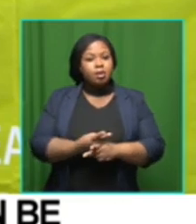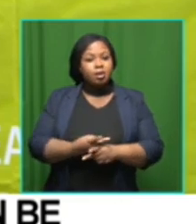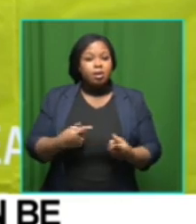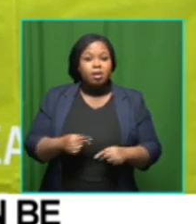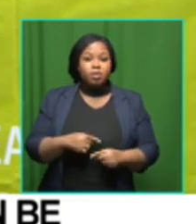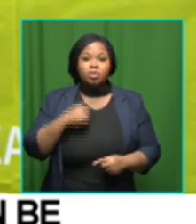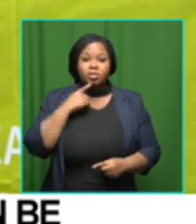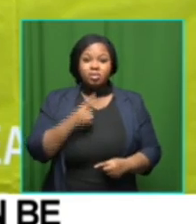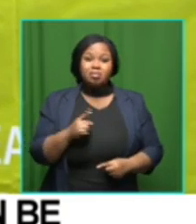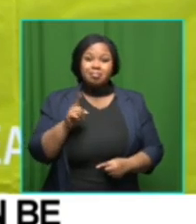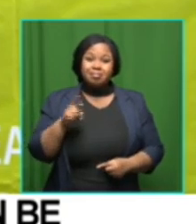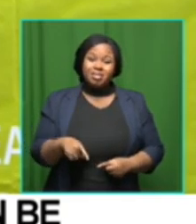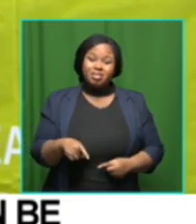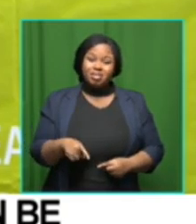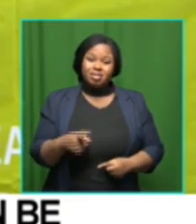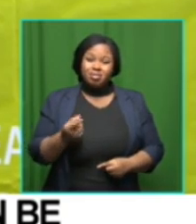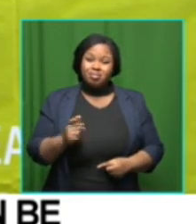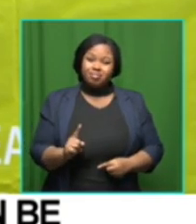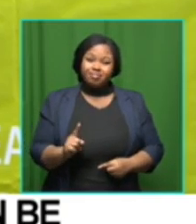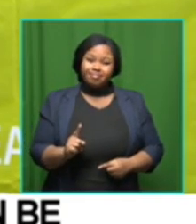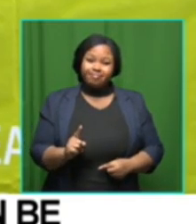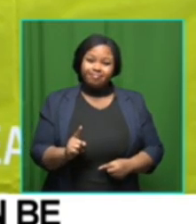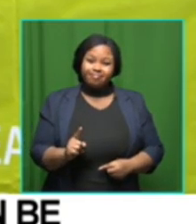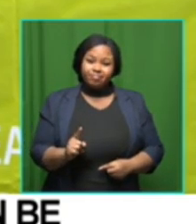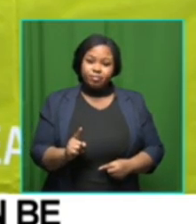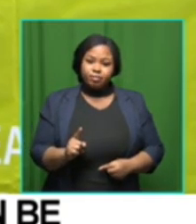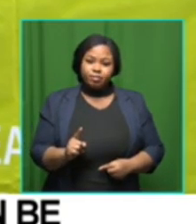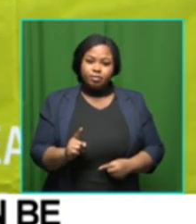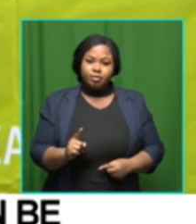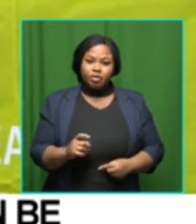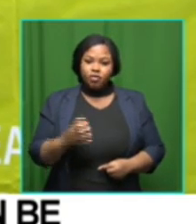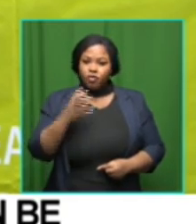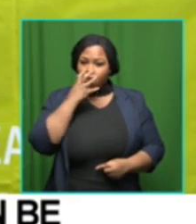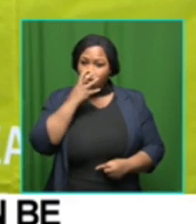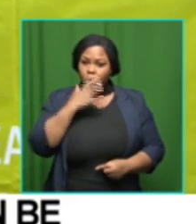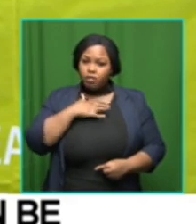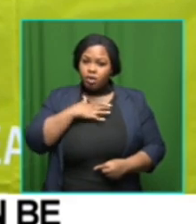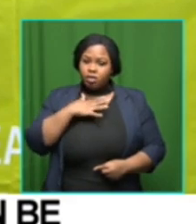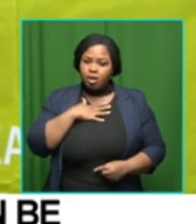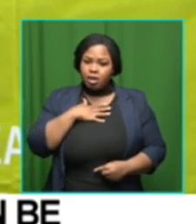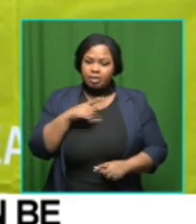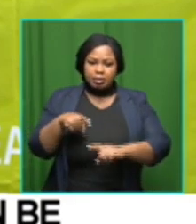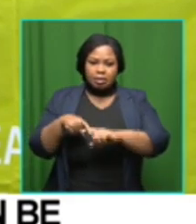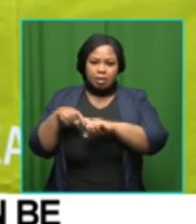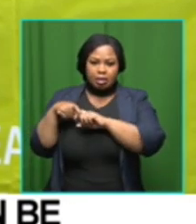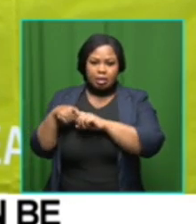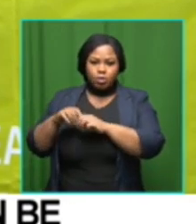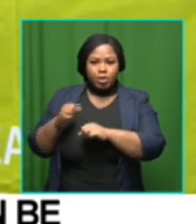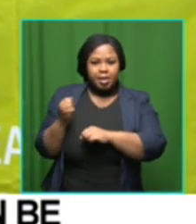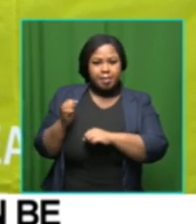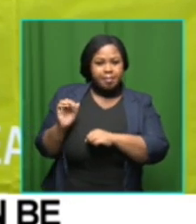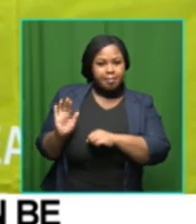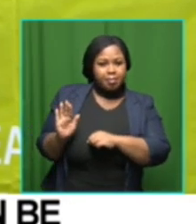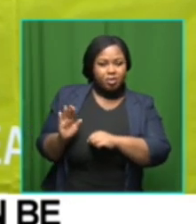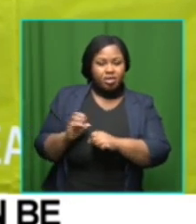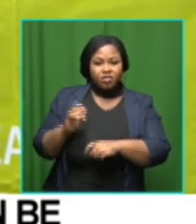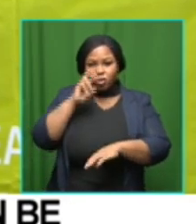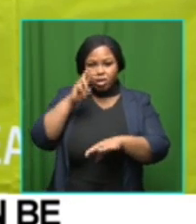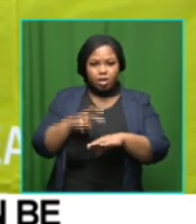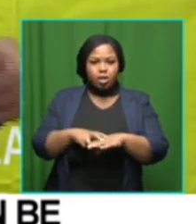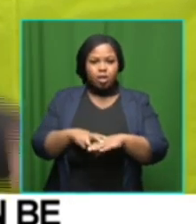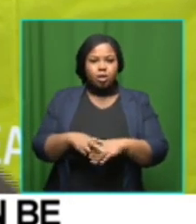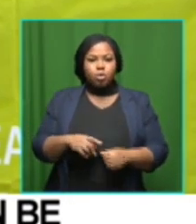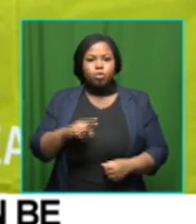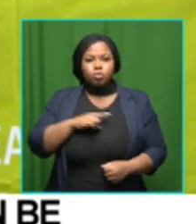we need to keep ventilators in reserve so that in case we need more, we actually have got more. We can't